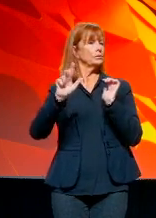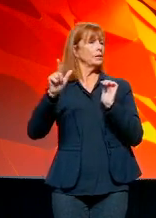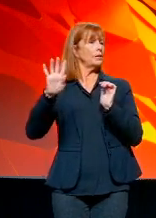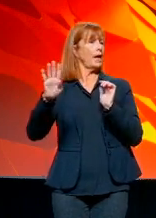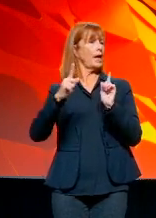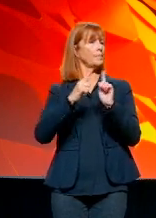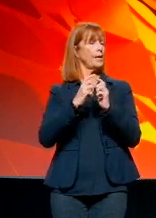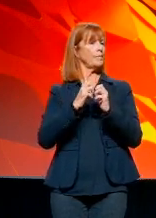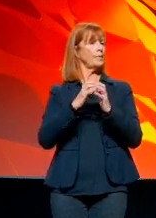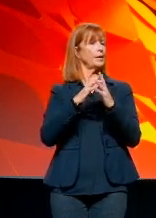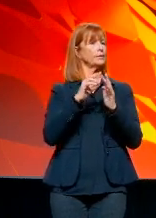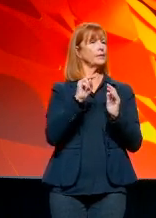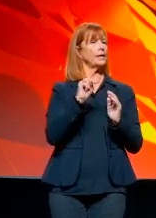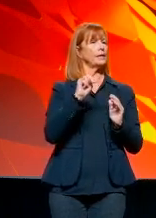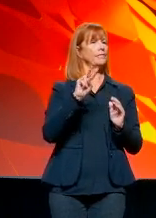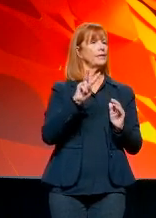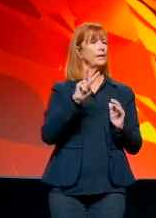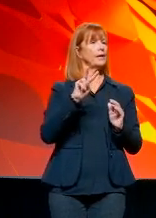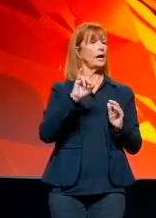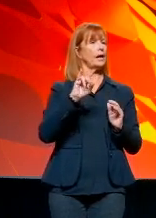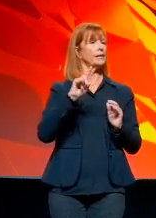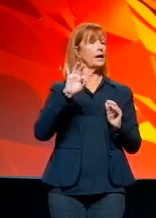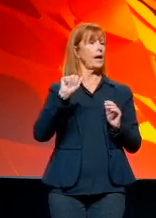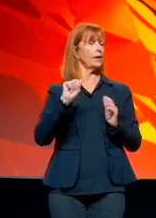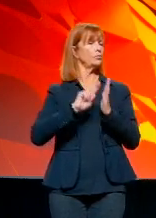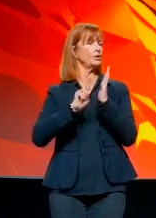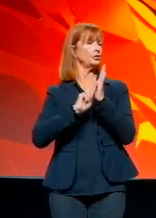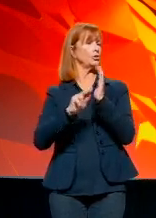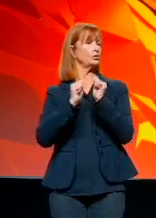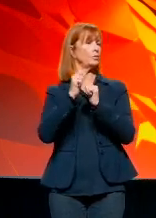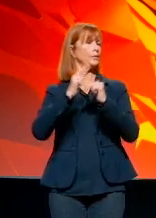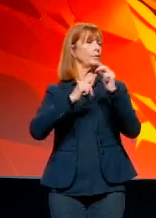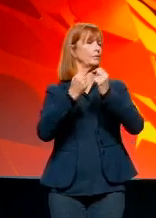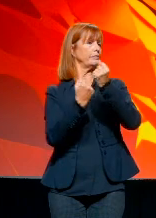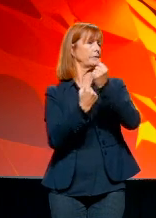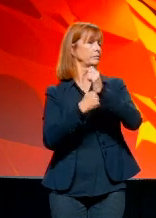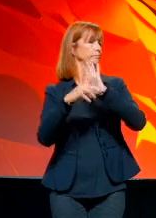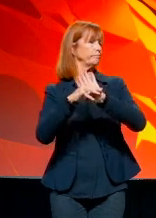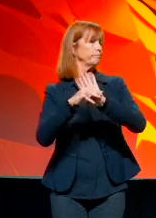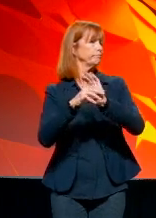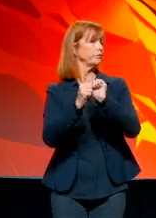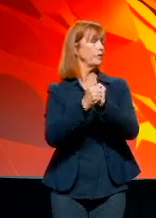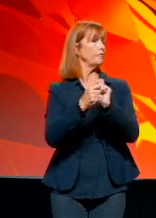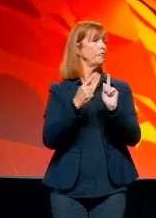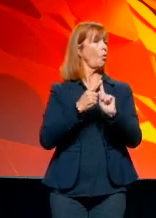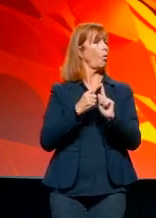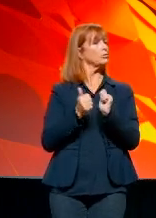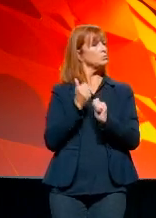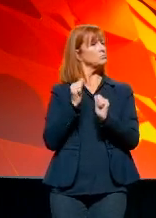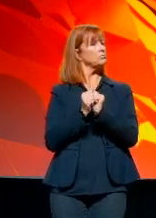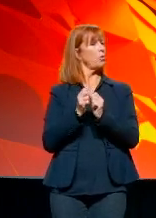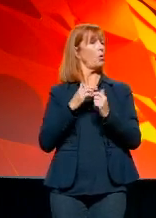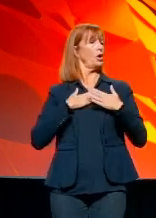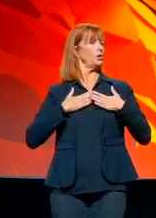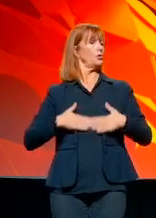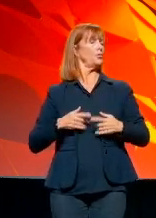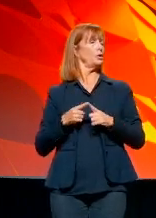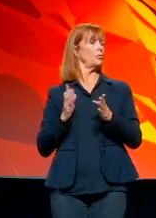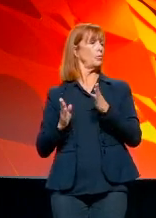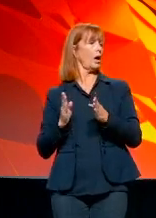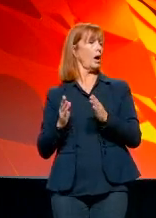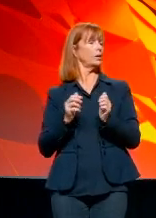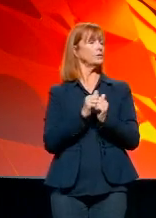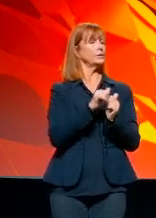models for embodied agents in virtual and physical worlds, particularly for humanoid robots. Yuke focuses